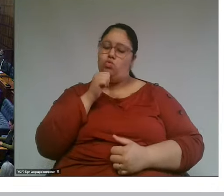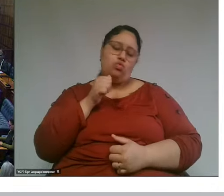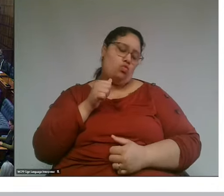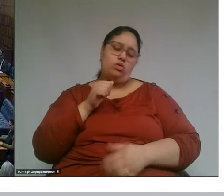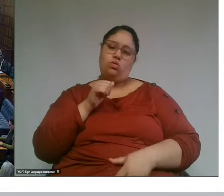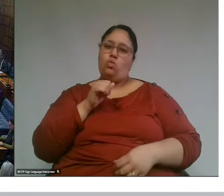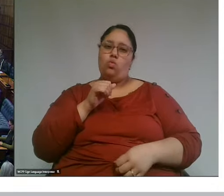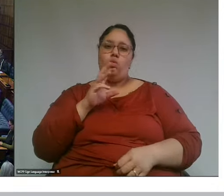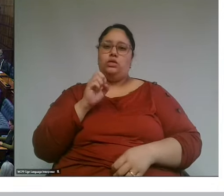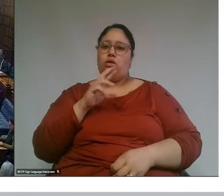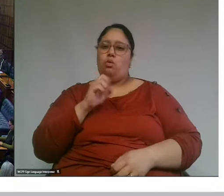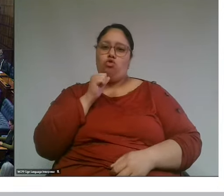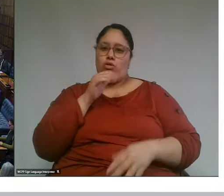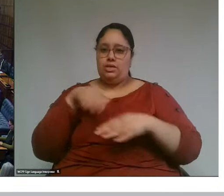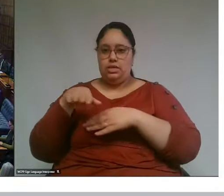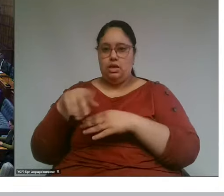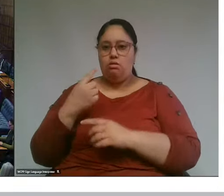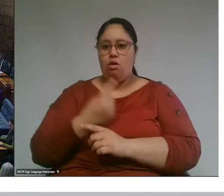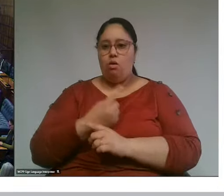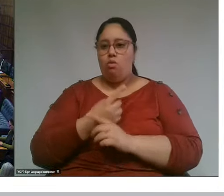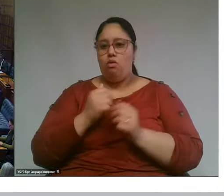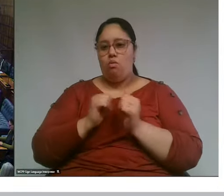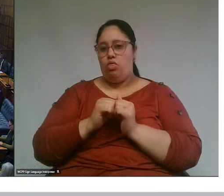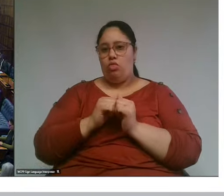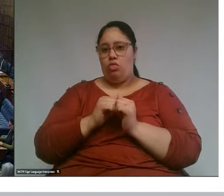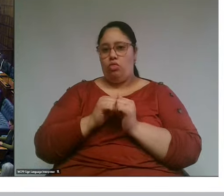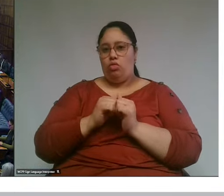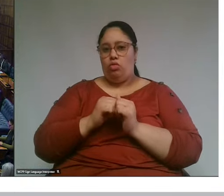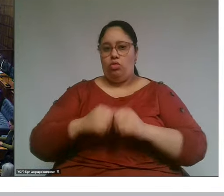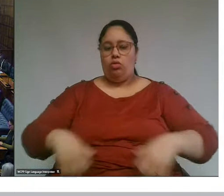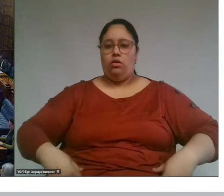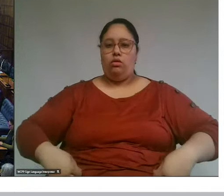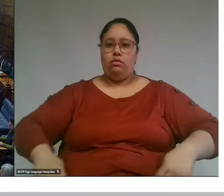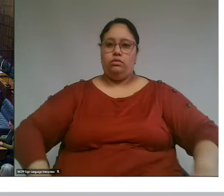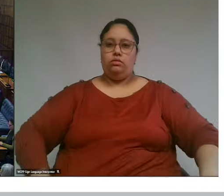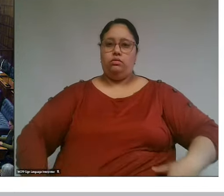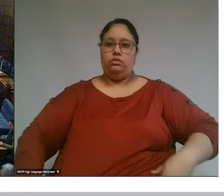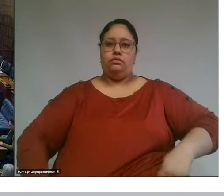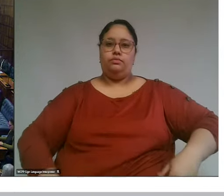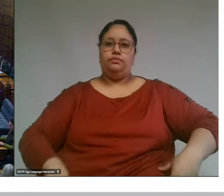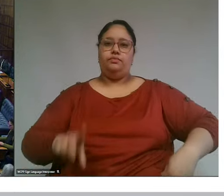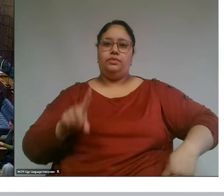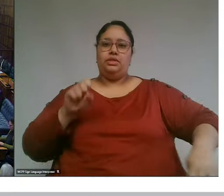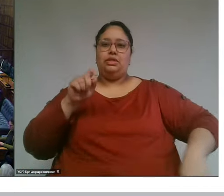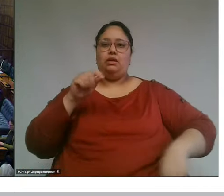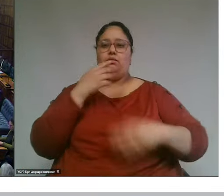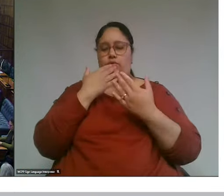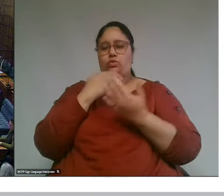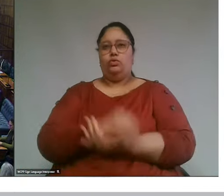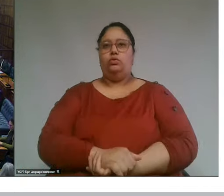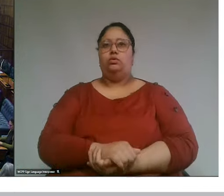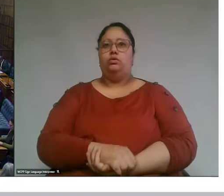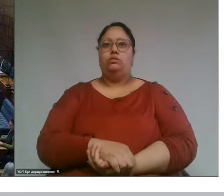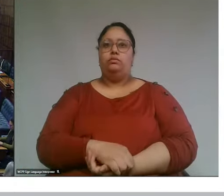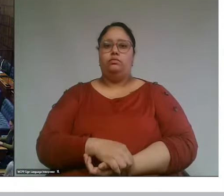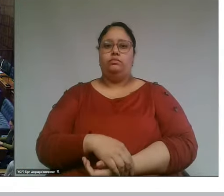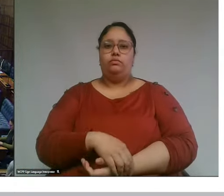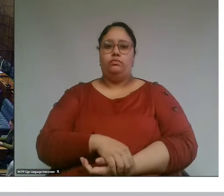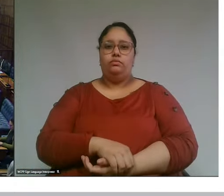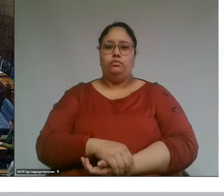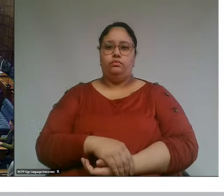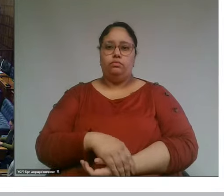West cor we're only dealing with um D that thank you